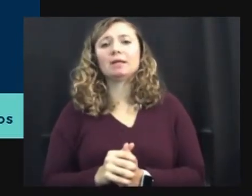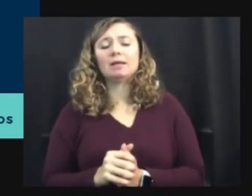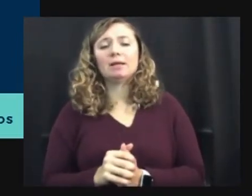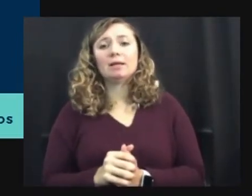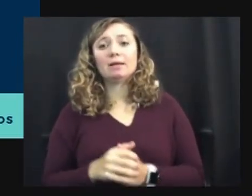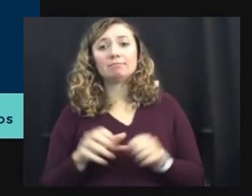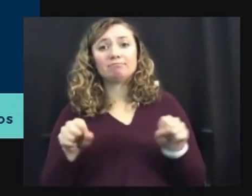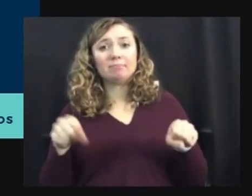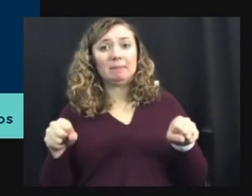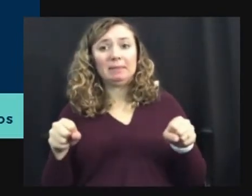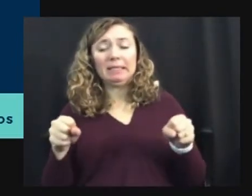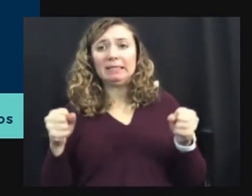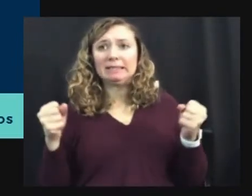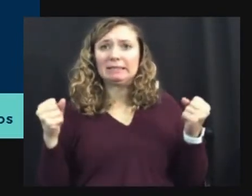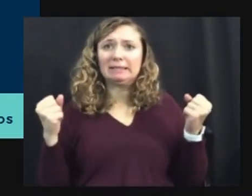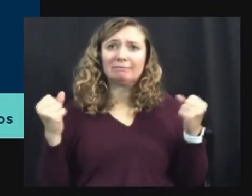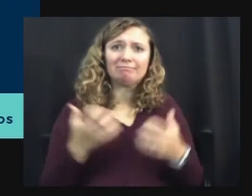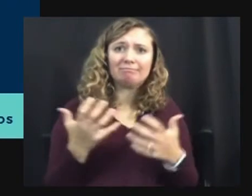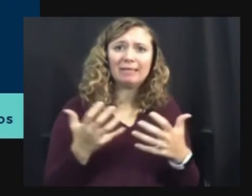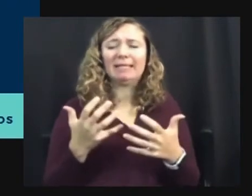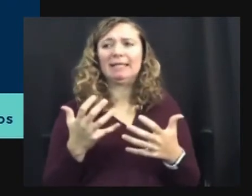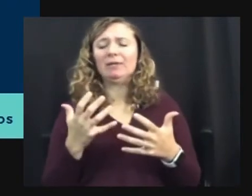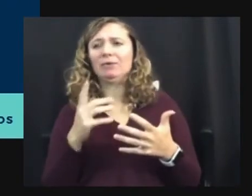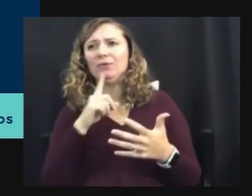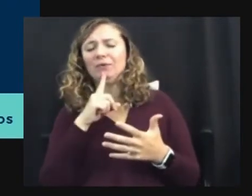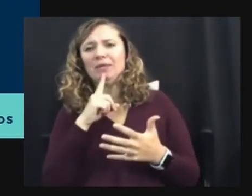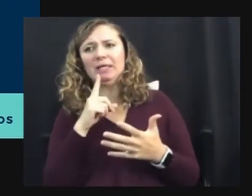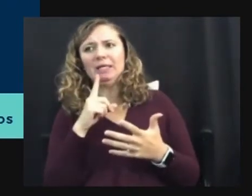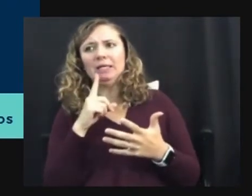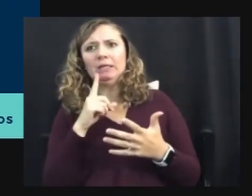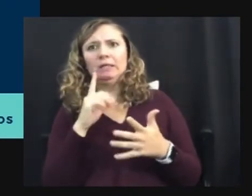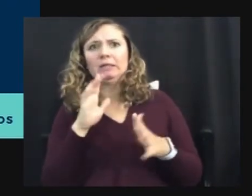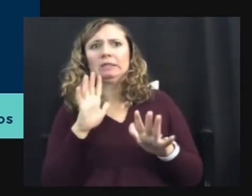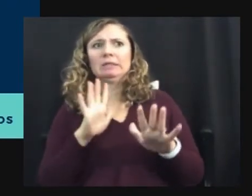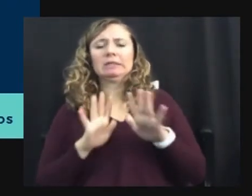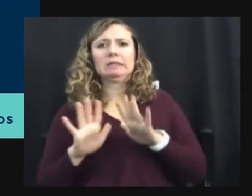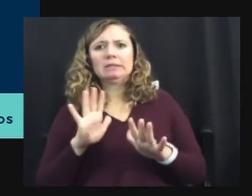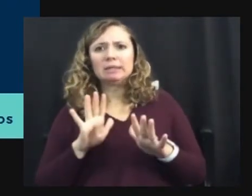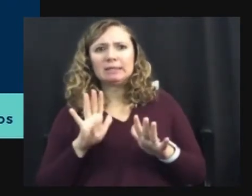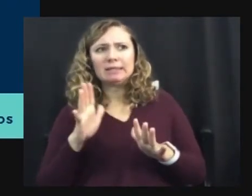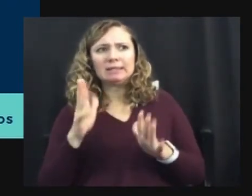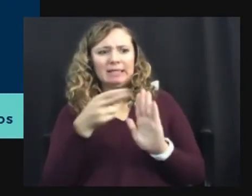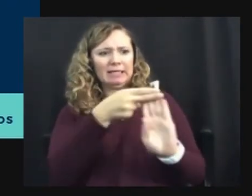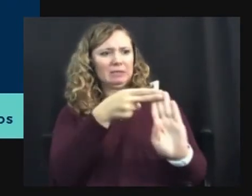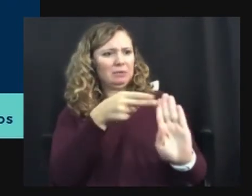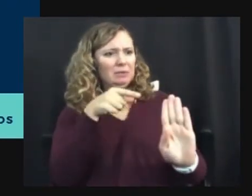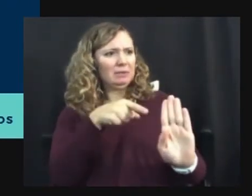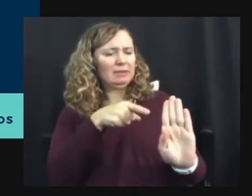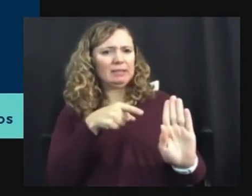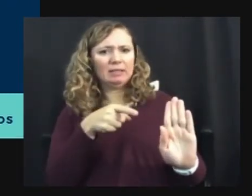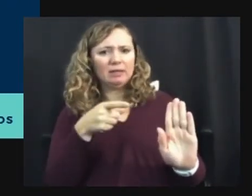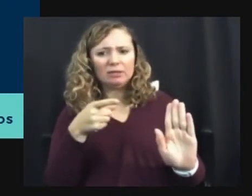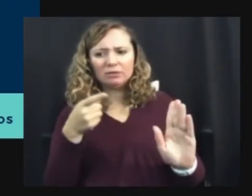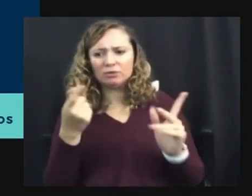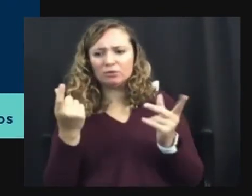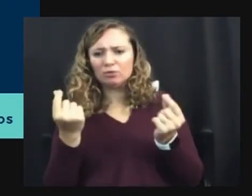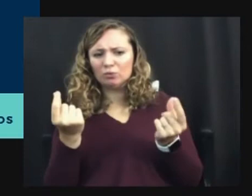it can be frightening, it can be intimidating to be given this diagnosis and you don't really know much about it or what to